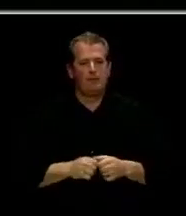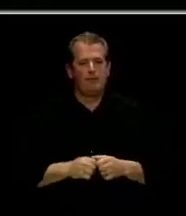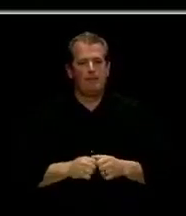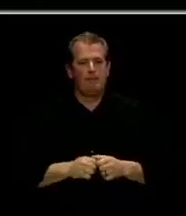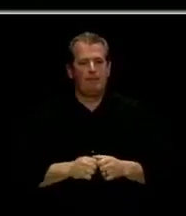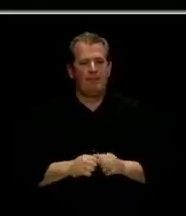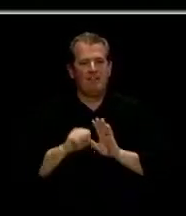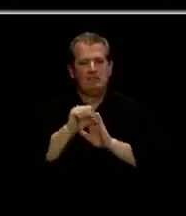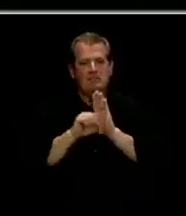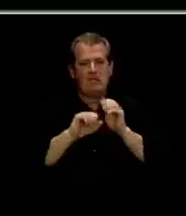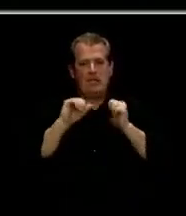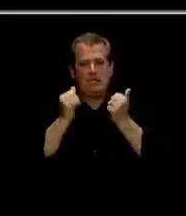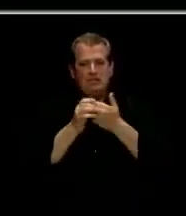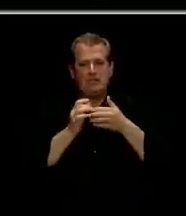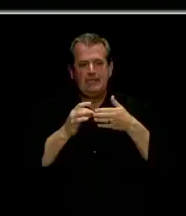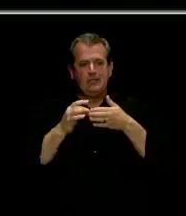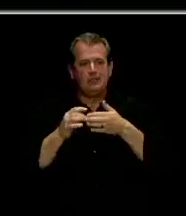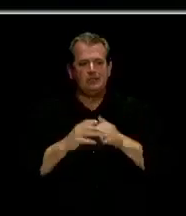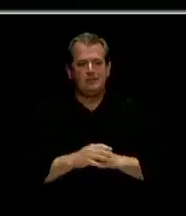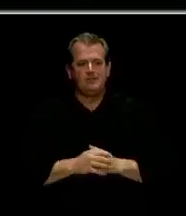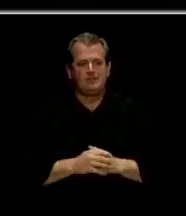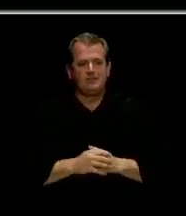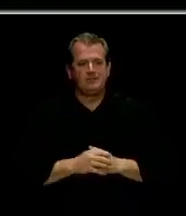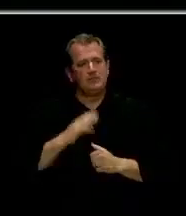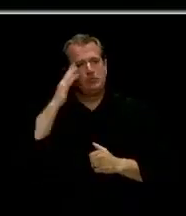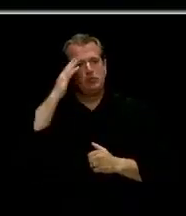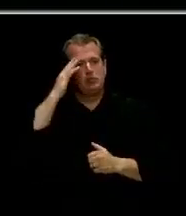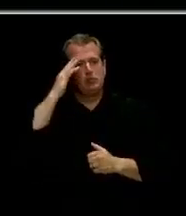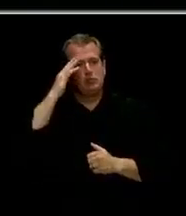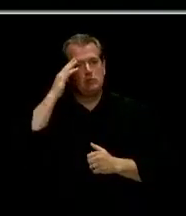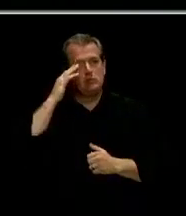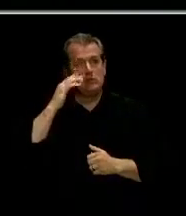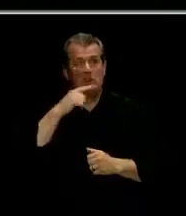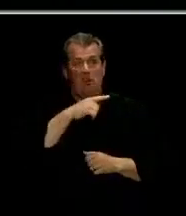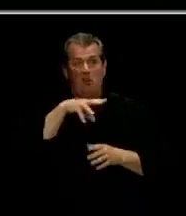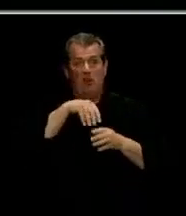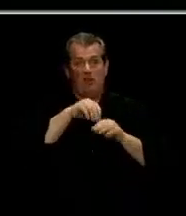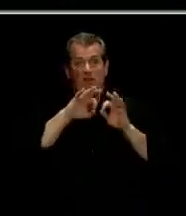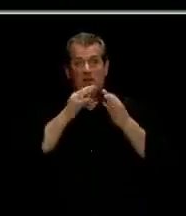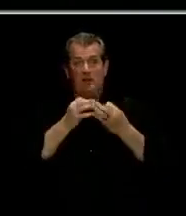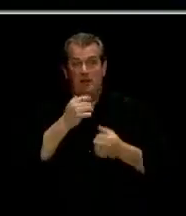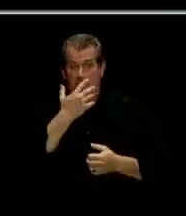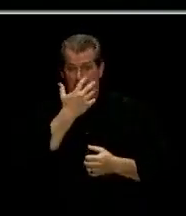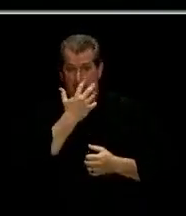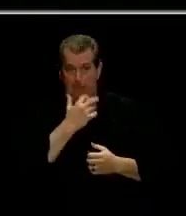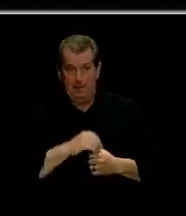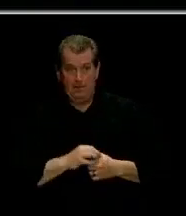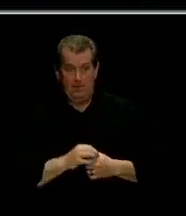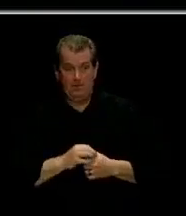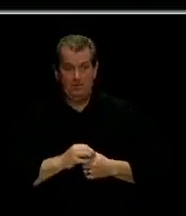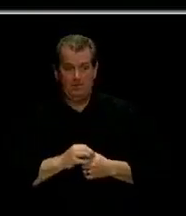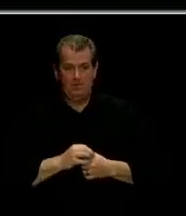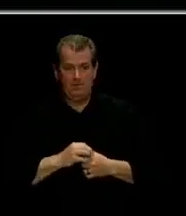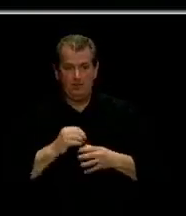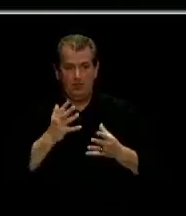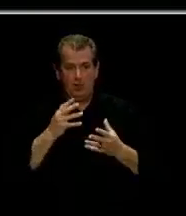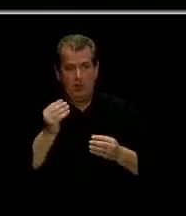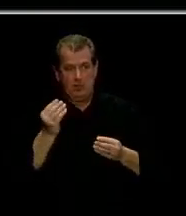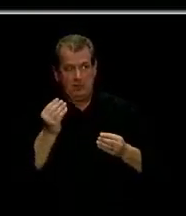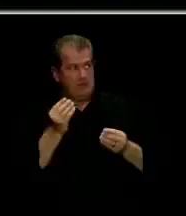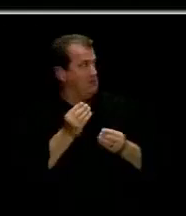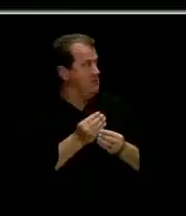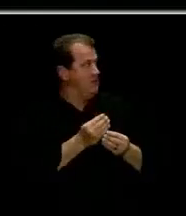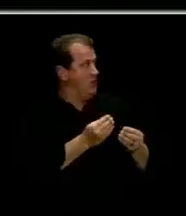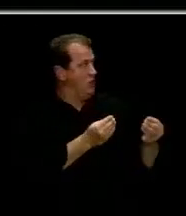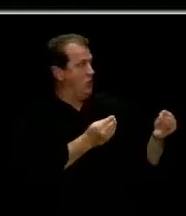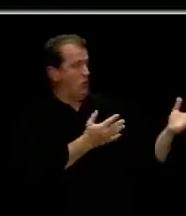the state agency leadership. You know, they're in the family. Okay? So I want to turn to you all now